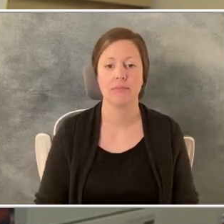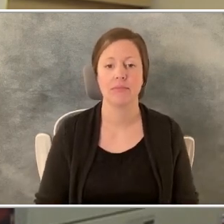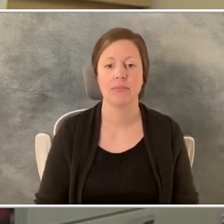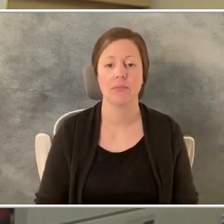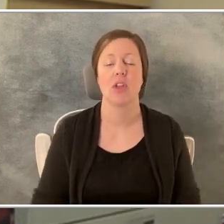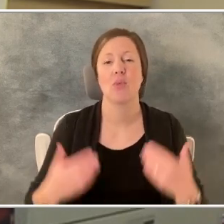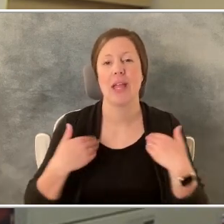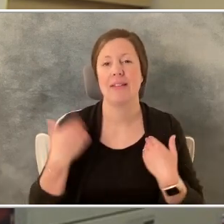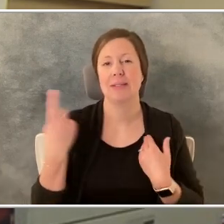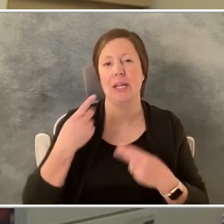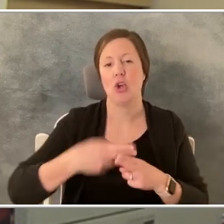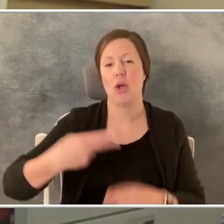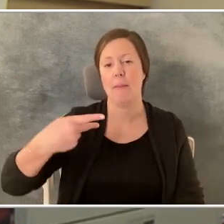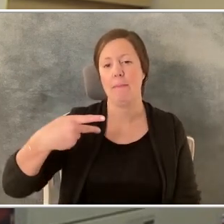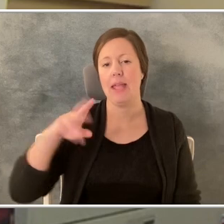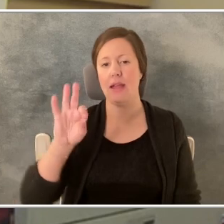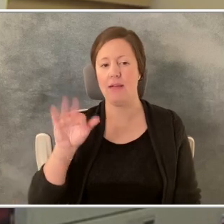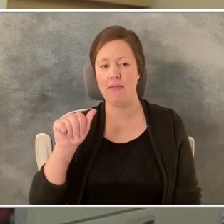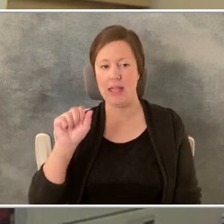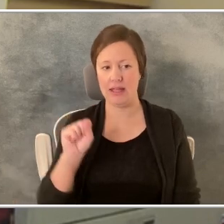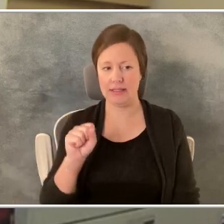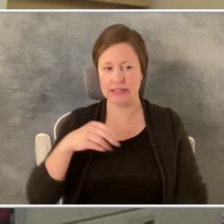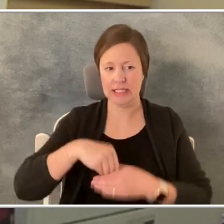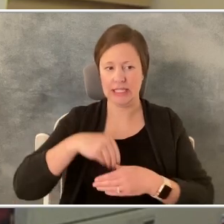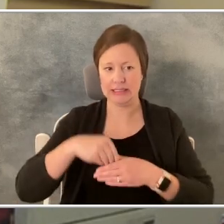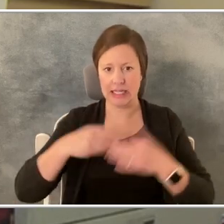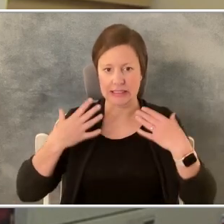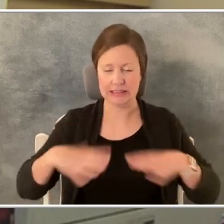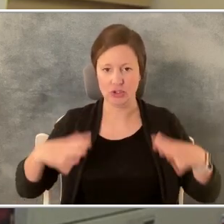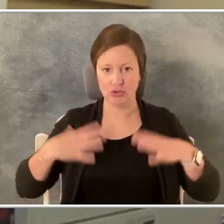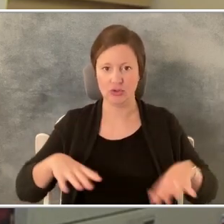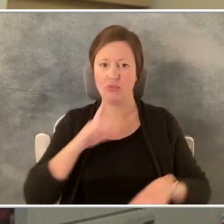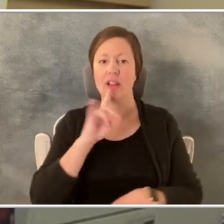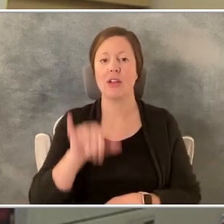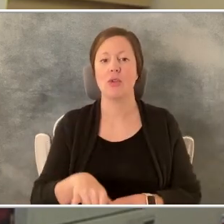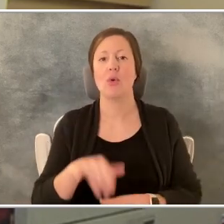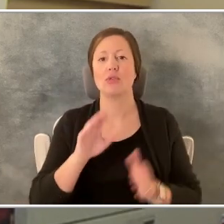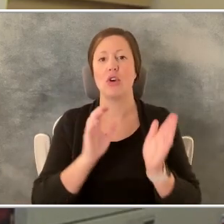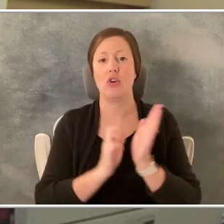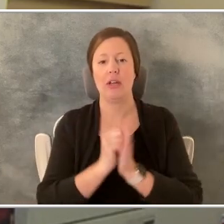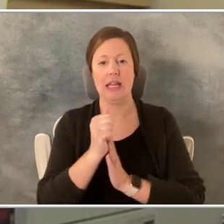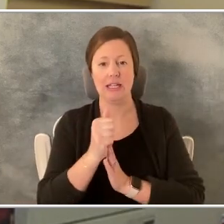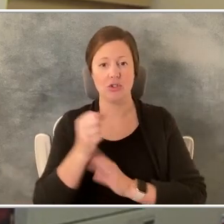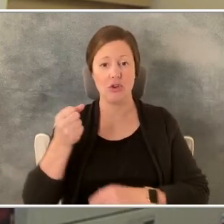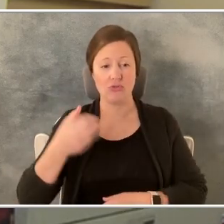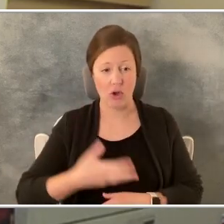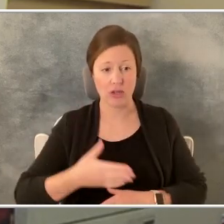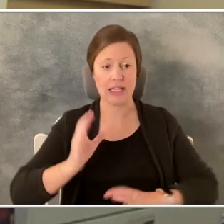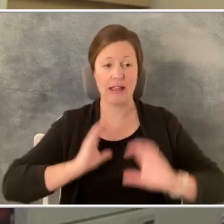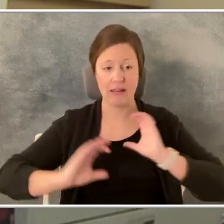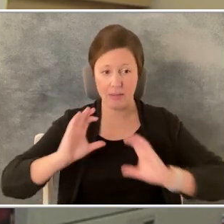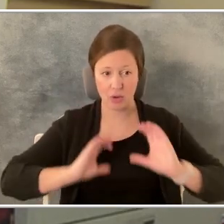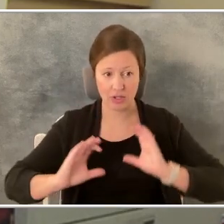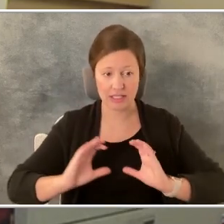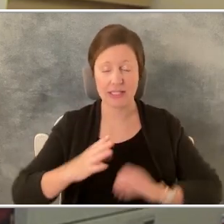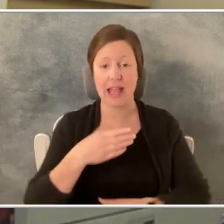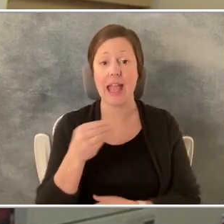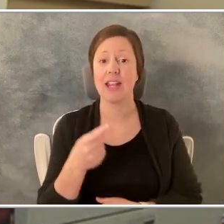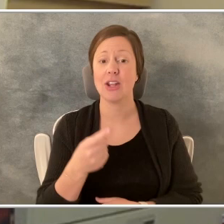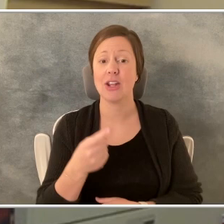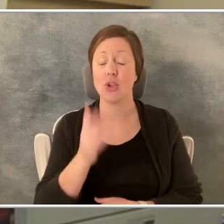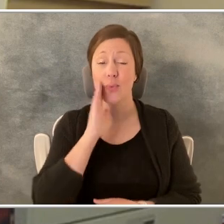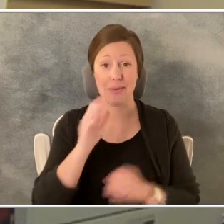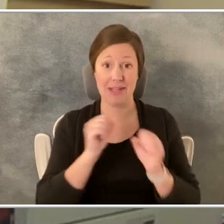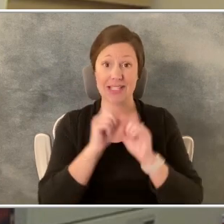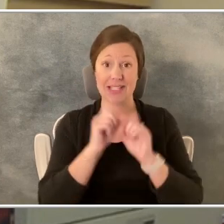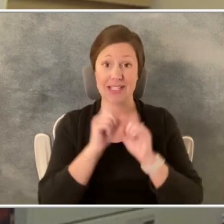PFAS, so PFAS, PFOS is what we call them, and those are cancer-causing forever chemicals, and you'd be surprised that they're actually in